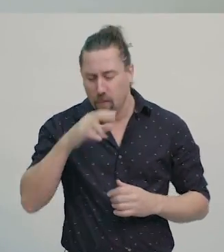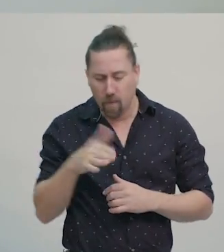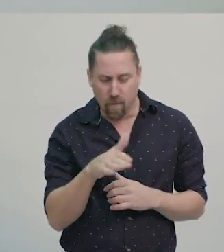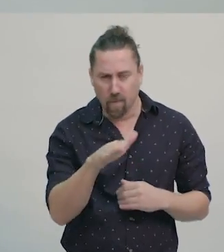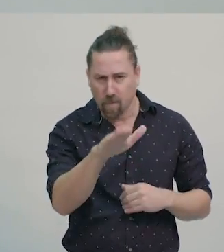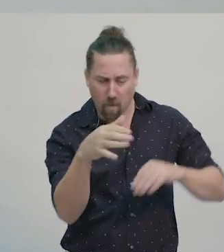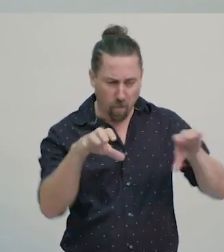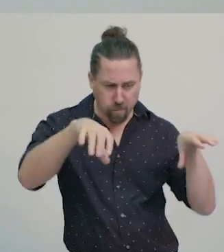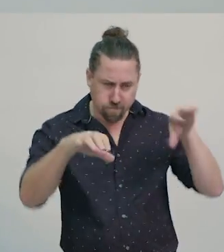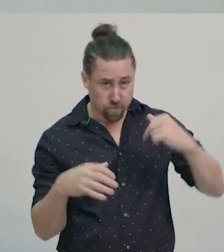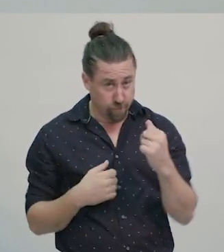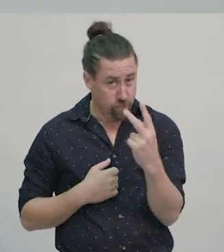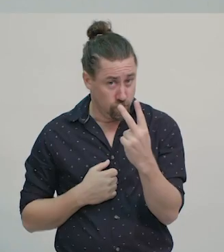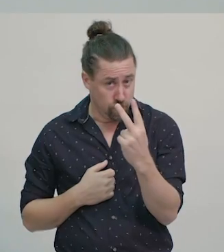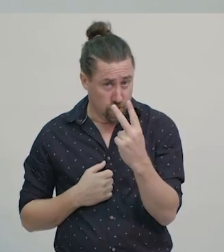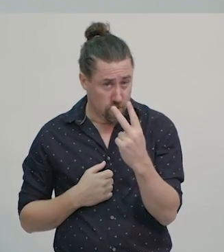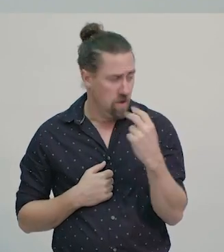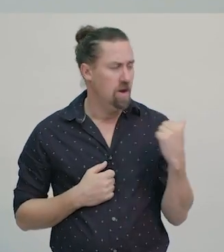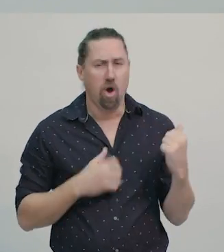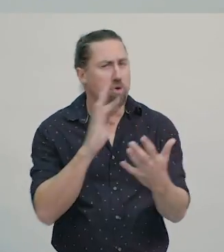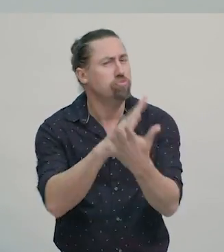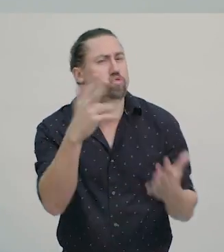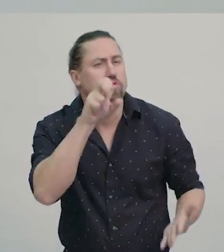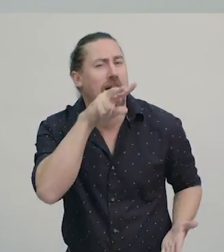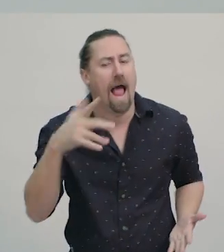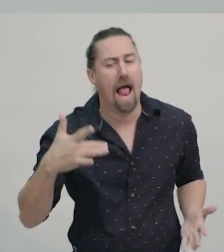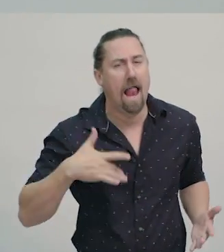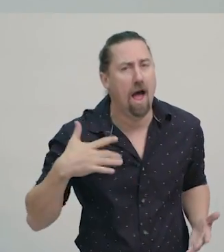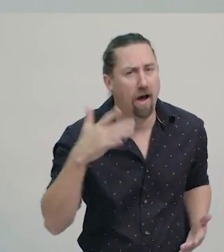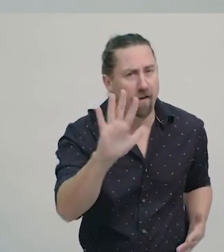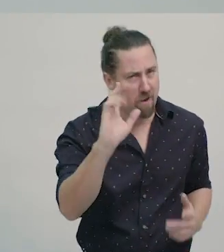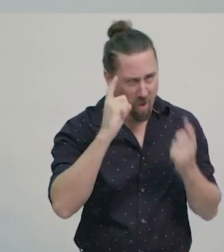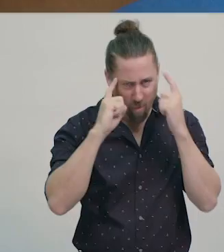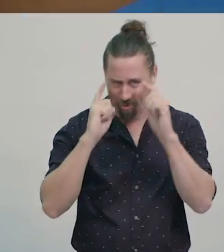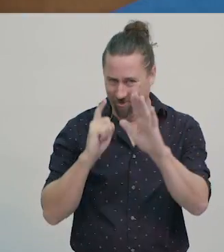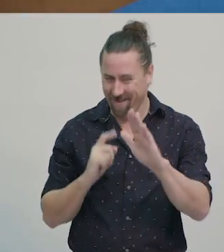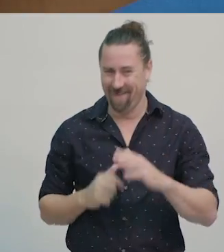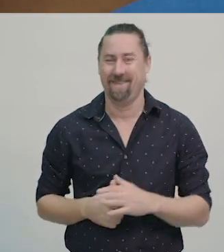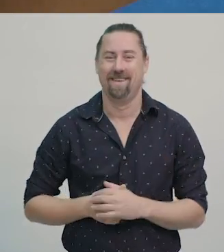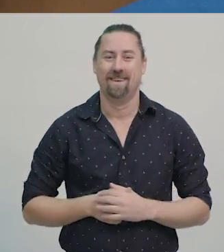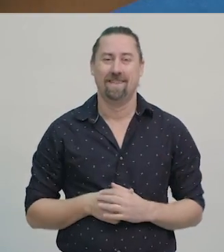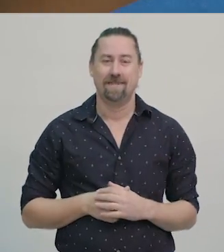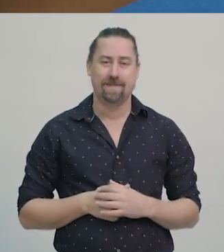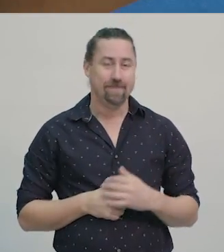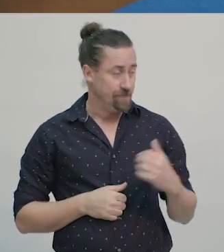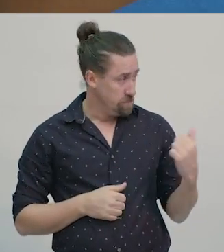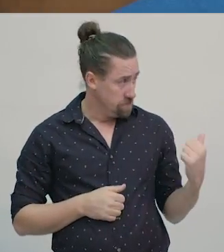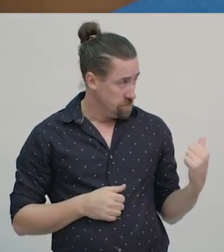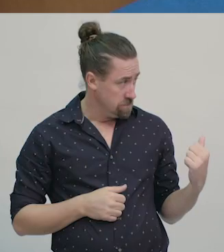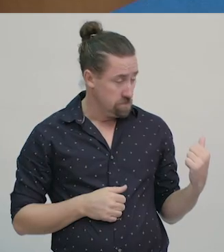height, and mass. And then we will know how long, tall, or heavy things